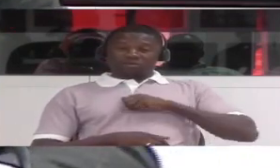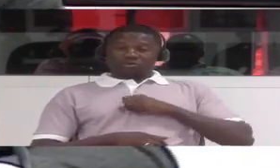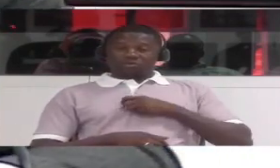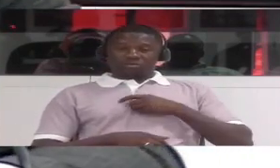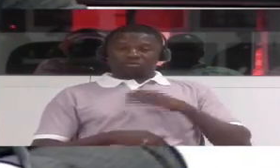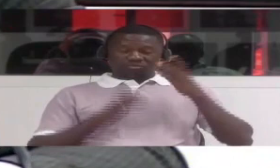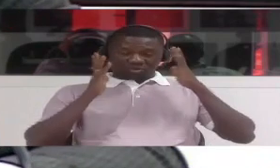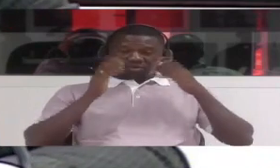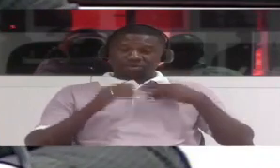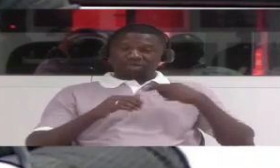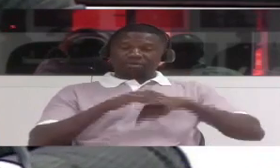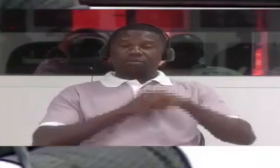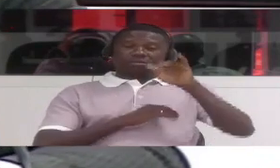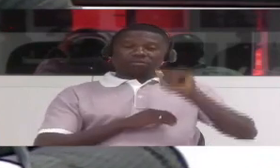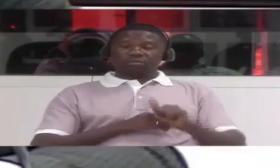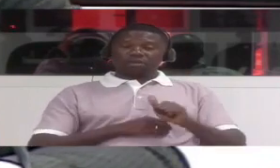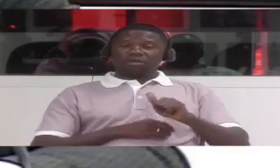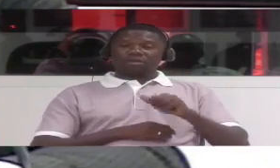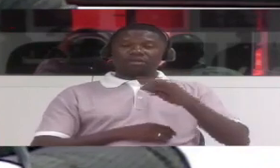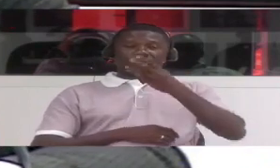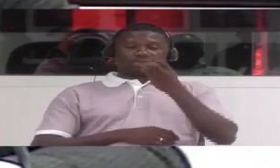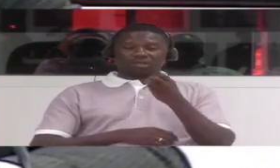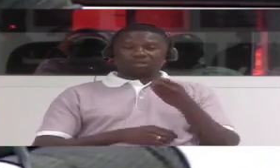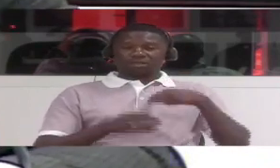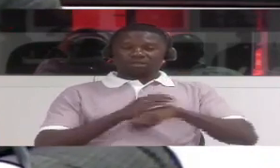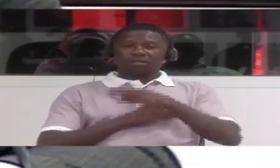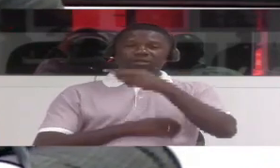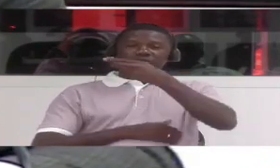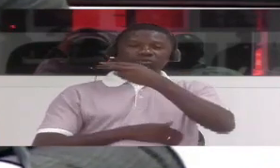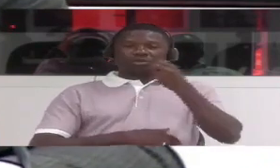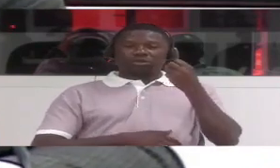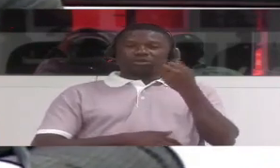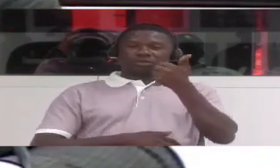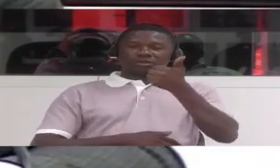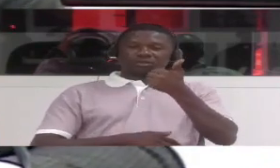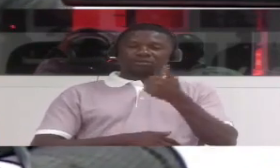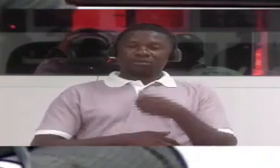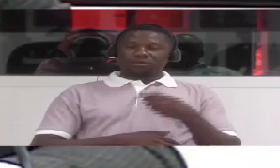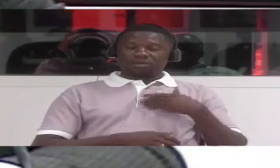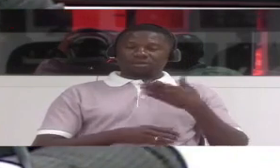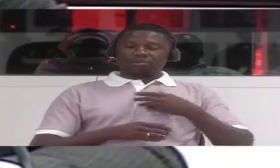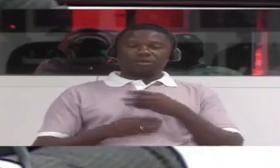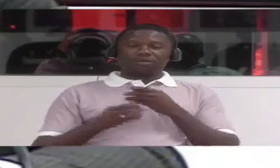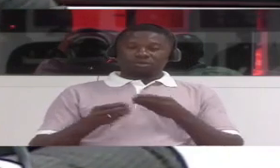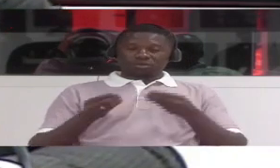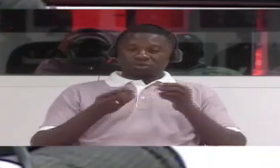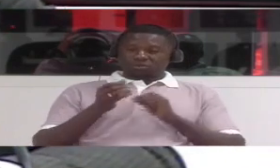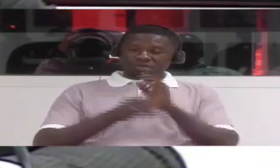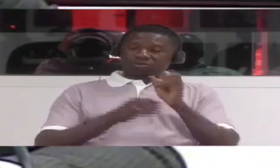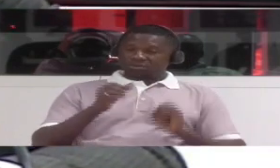2006. Then I had already left the Observer. I was a BBC correspondent. I mainly sent dispatches to the BBC.